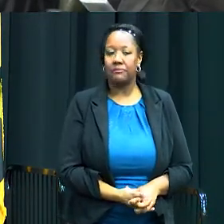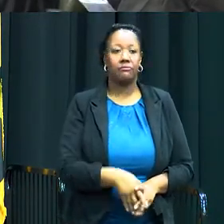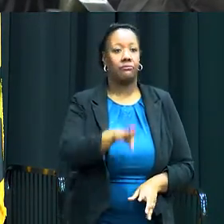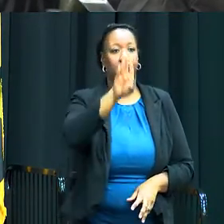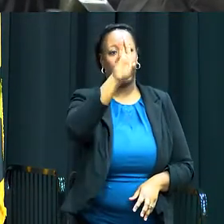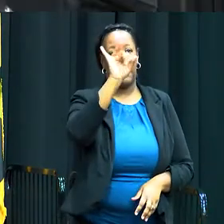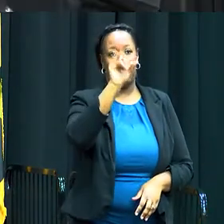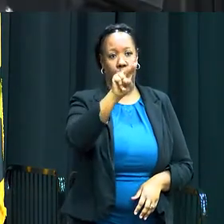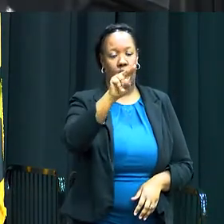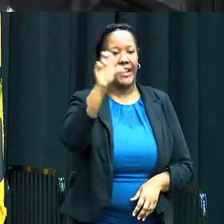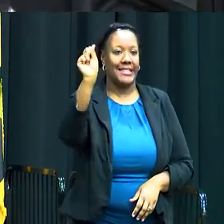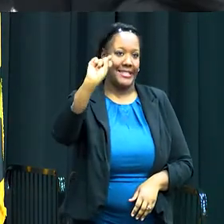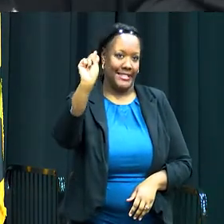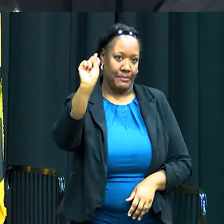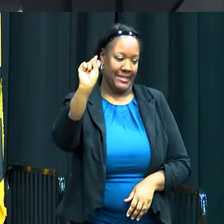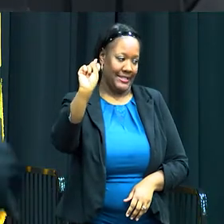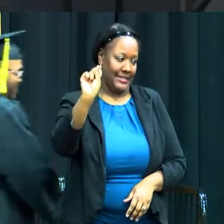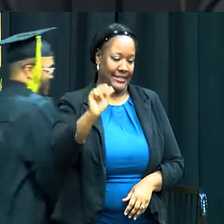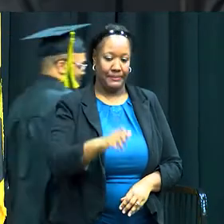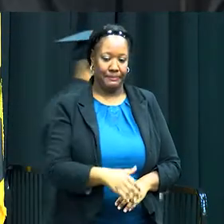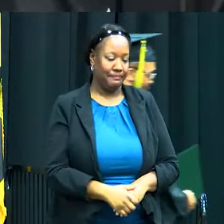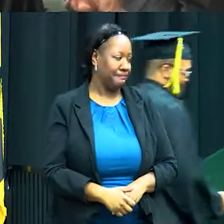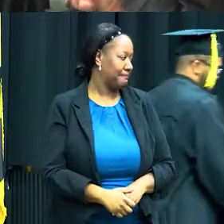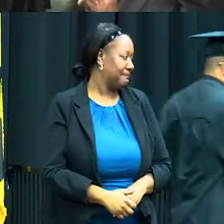Brian Jarrell Simmons.